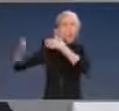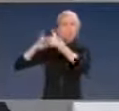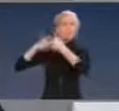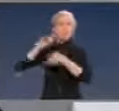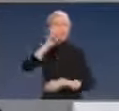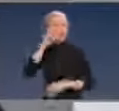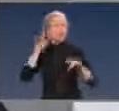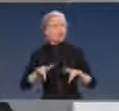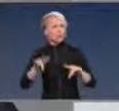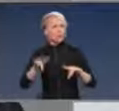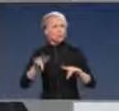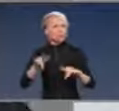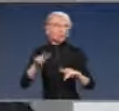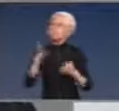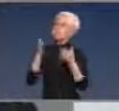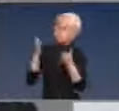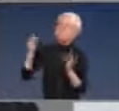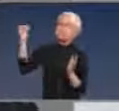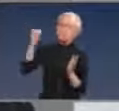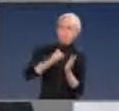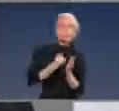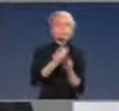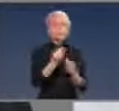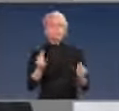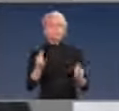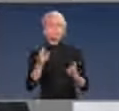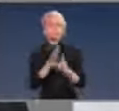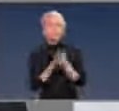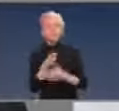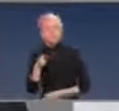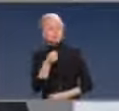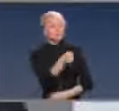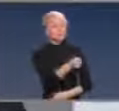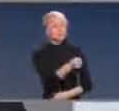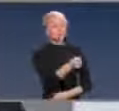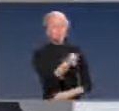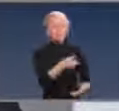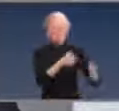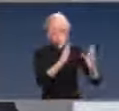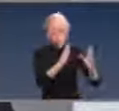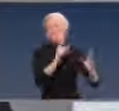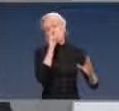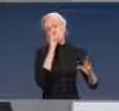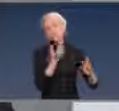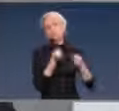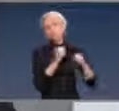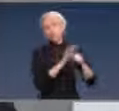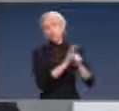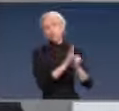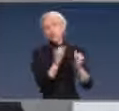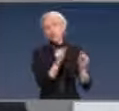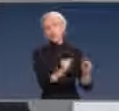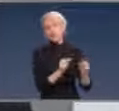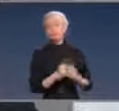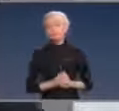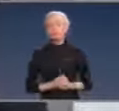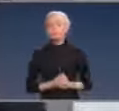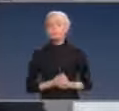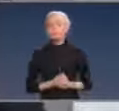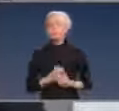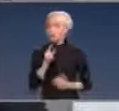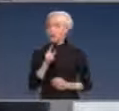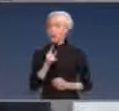vast majority of states and territories have been at now effectively for some time, and that's certainly where we want to get back to in Victoria and New South Wales, and that's where our